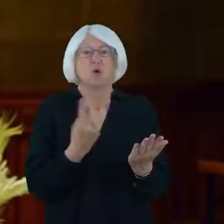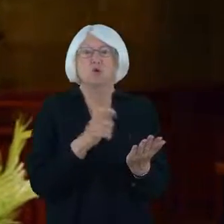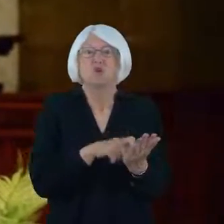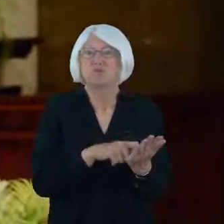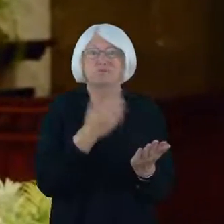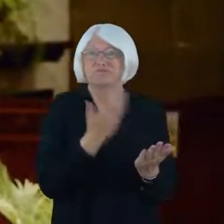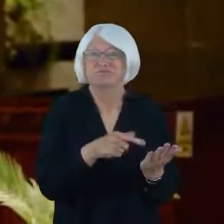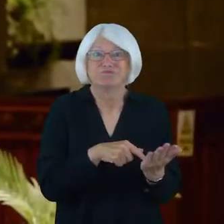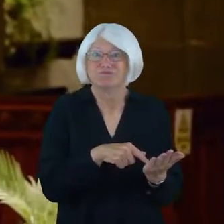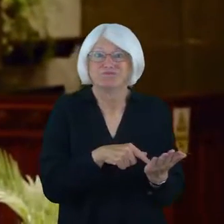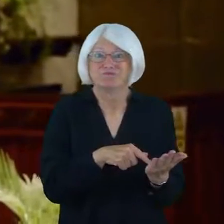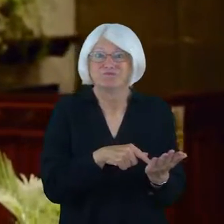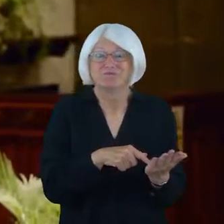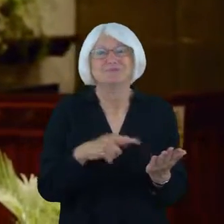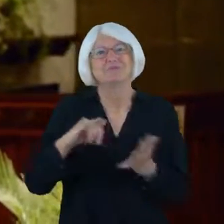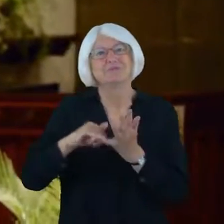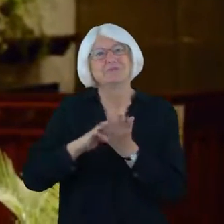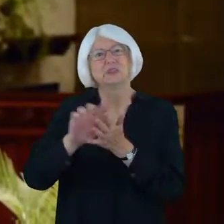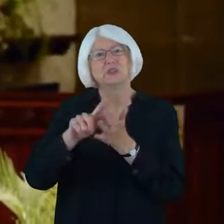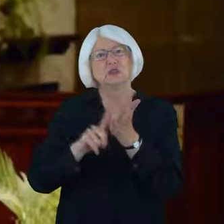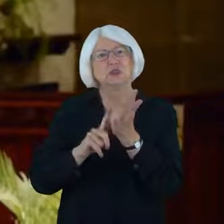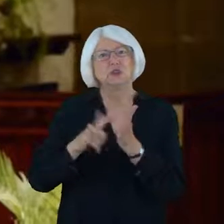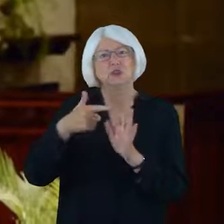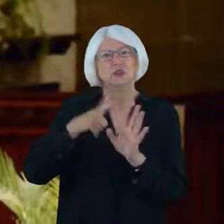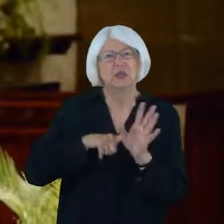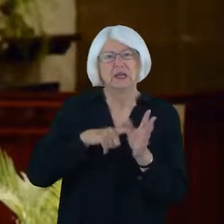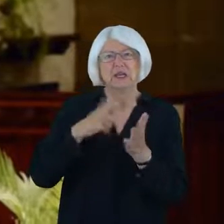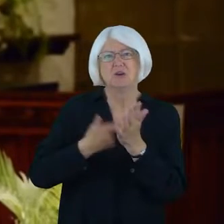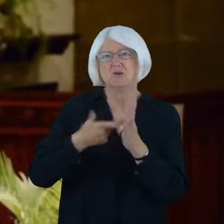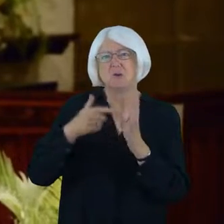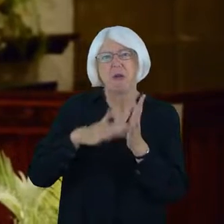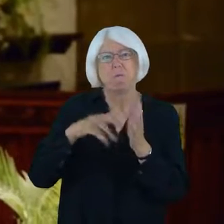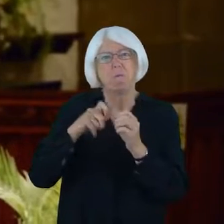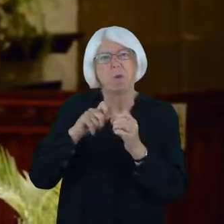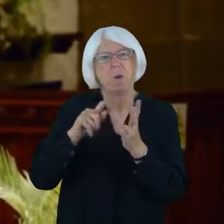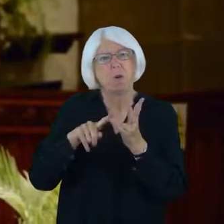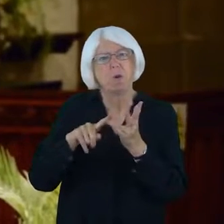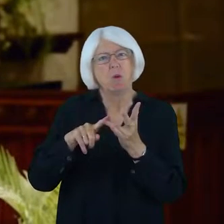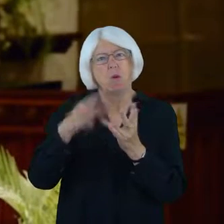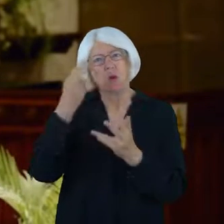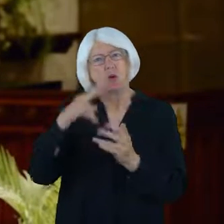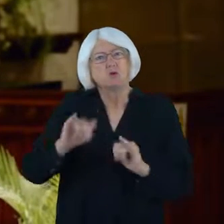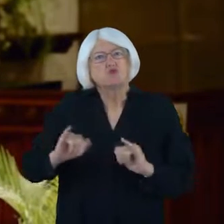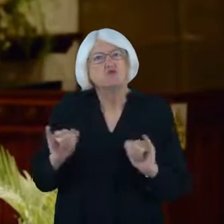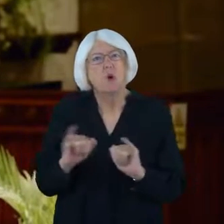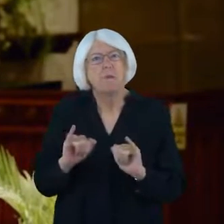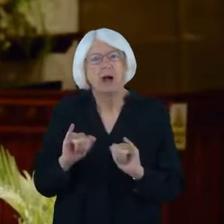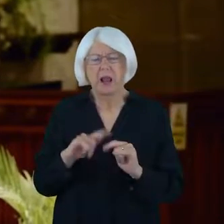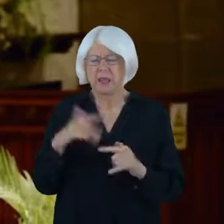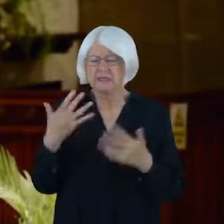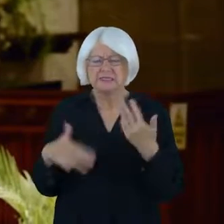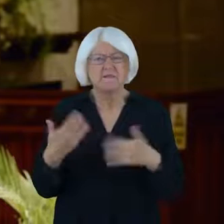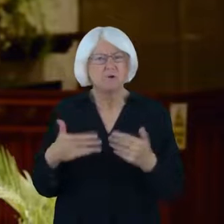Shelley Rambo calls trauma the suffering that does not go away. It is the hurt